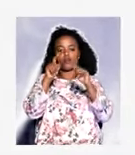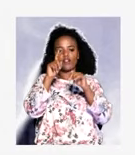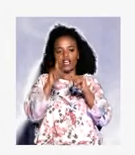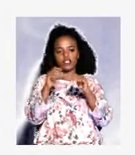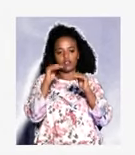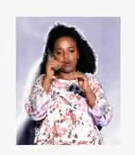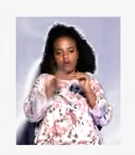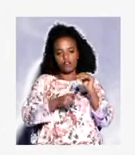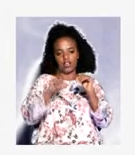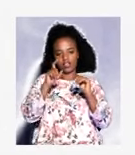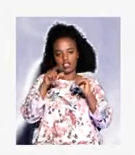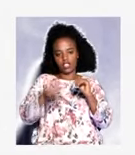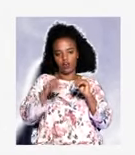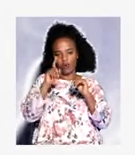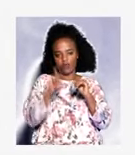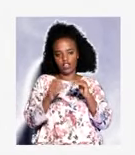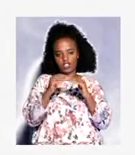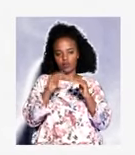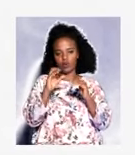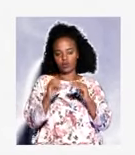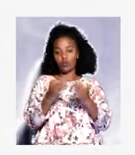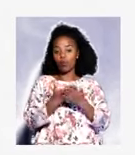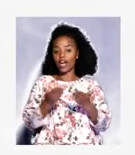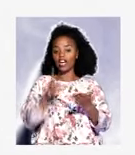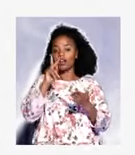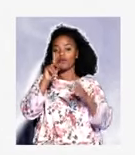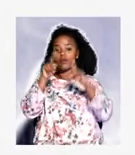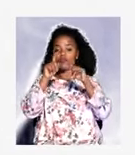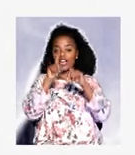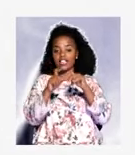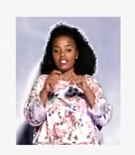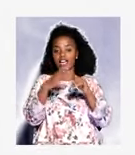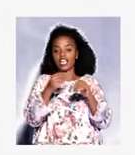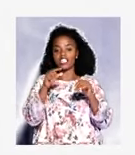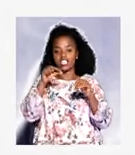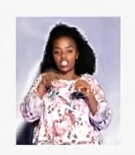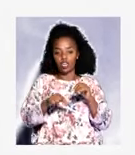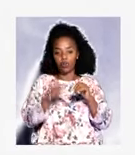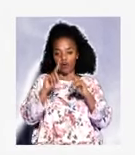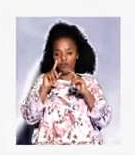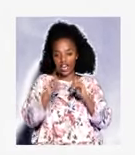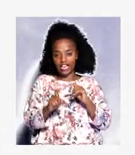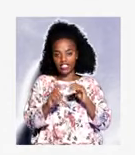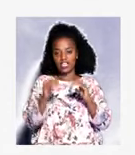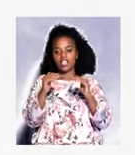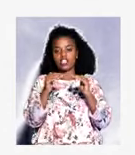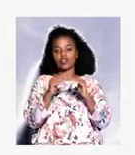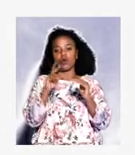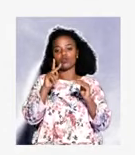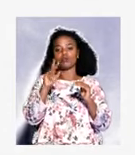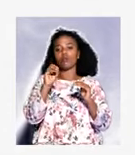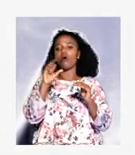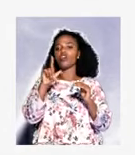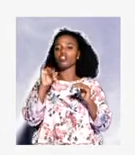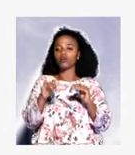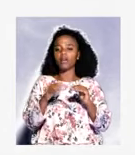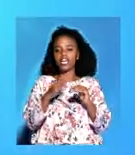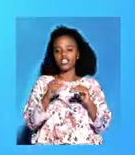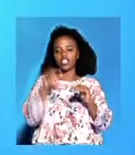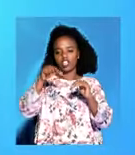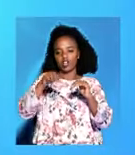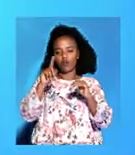to 0, where p of x and q of x are polynomials and q of x is different from